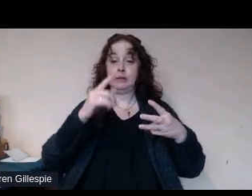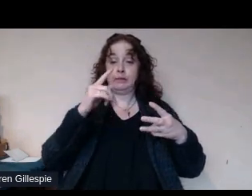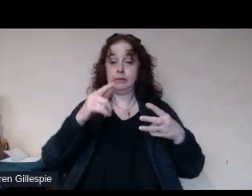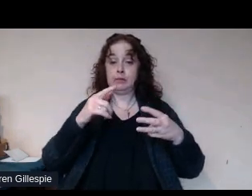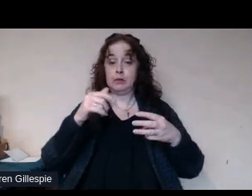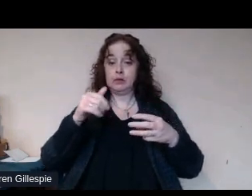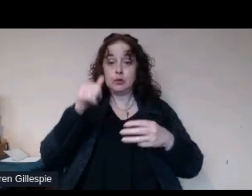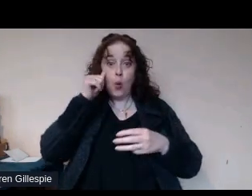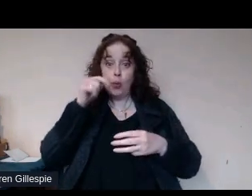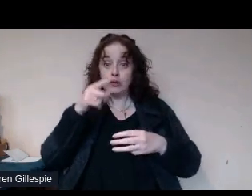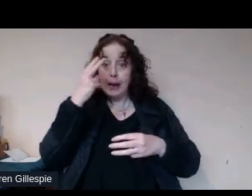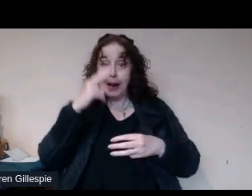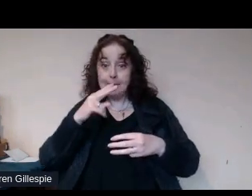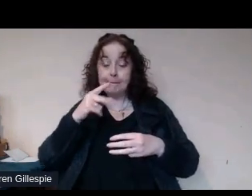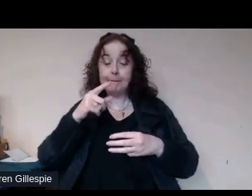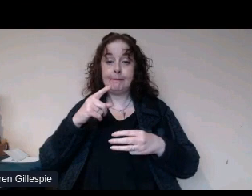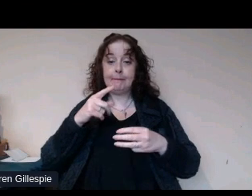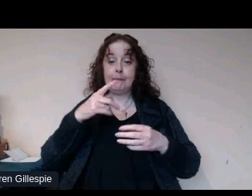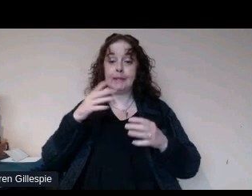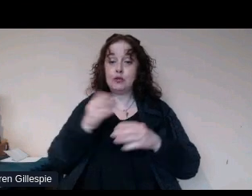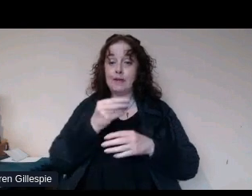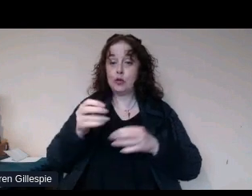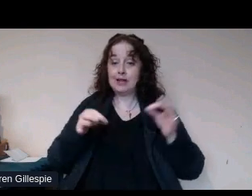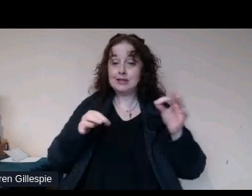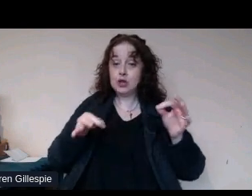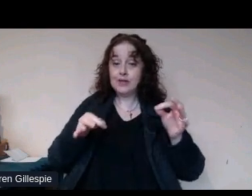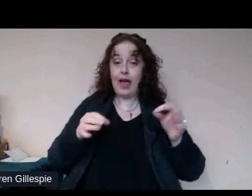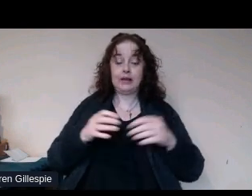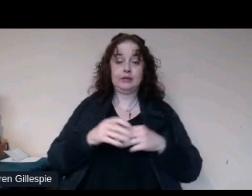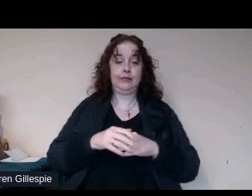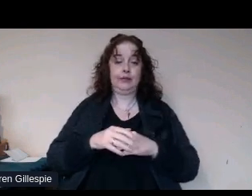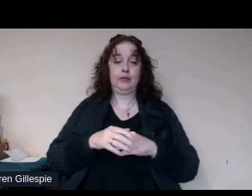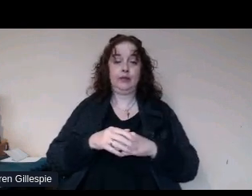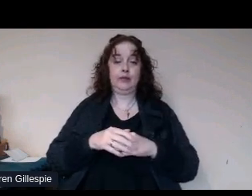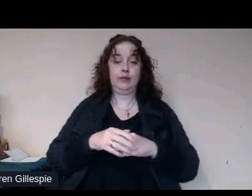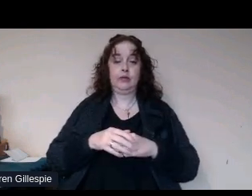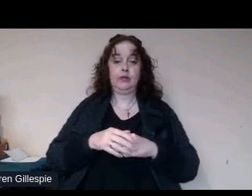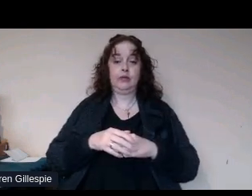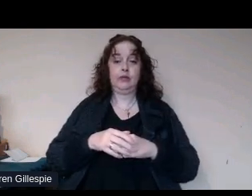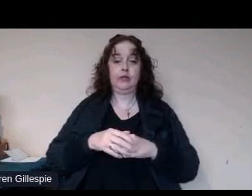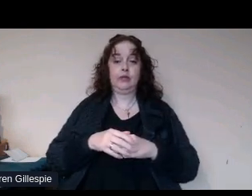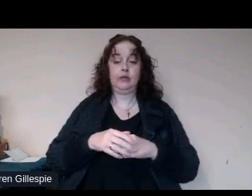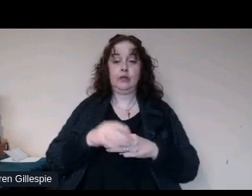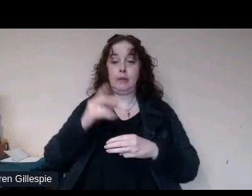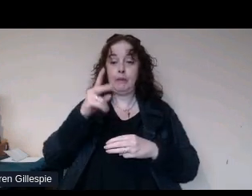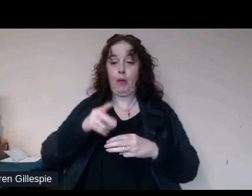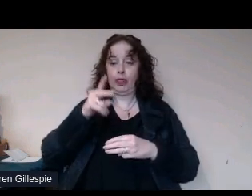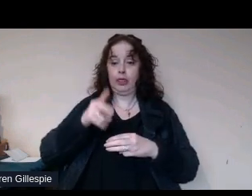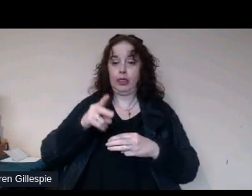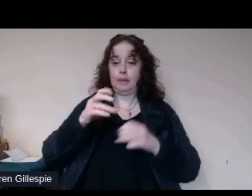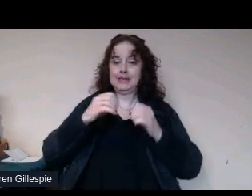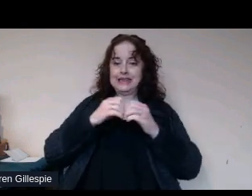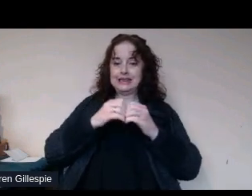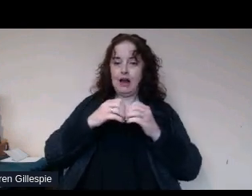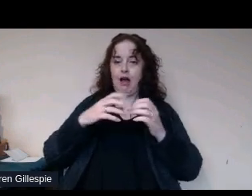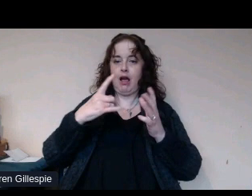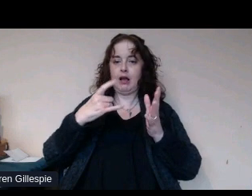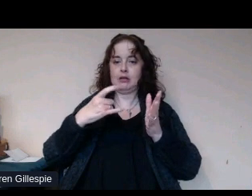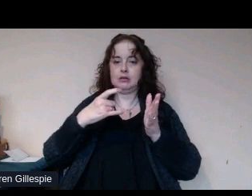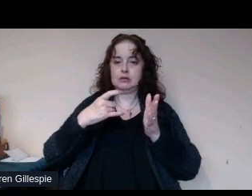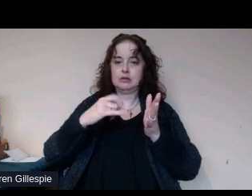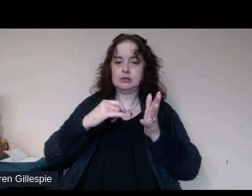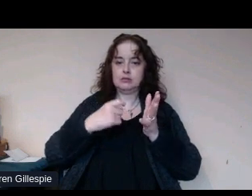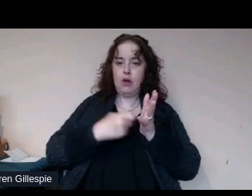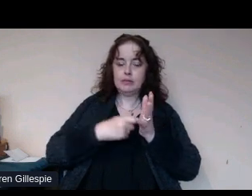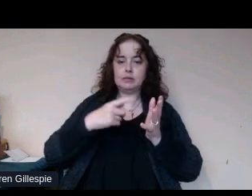some of you are already certified. Beatriz and Radek, for example, they are both certified. We have the CPAC, which is the Certified